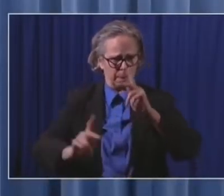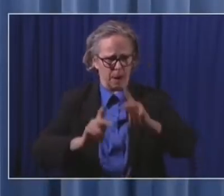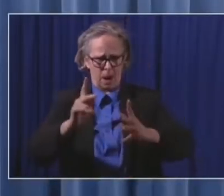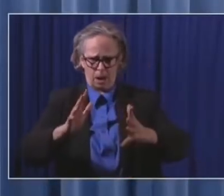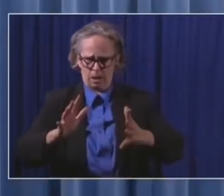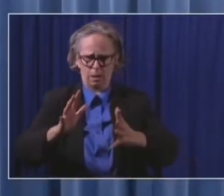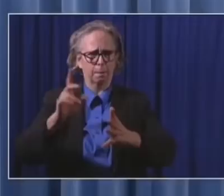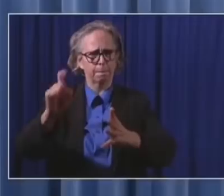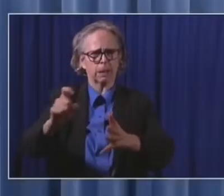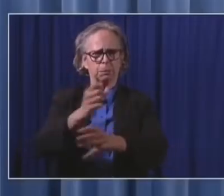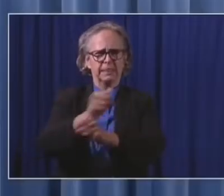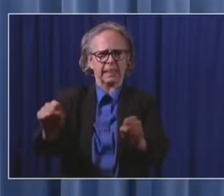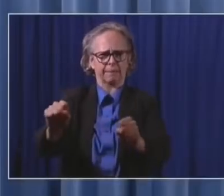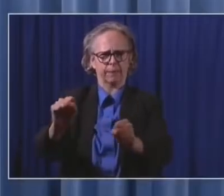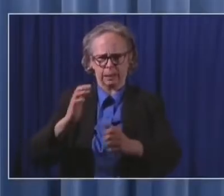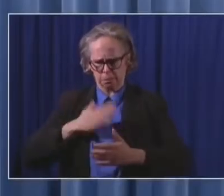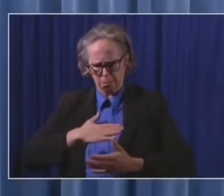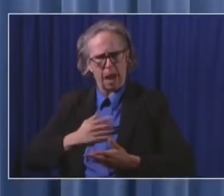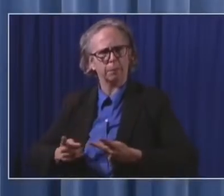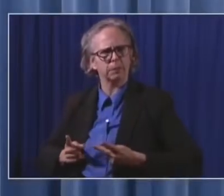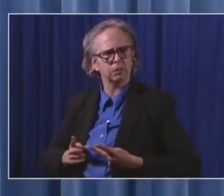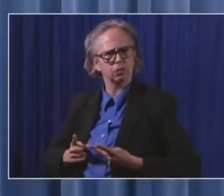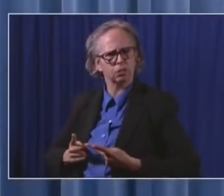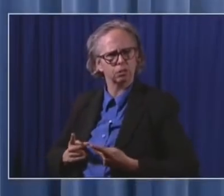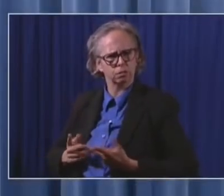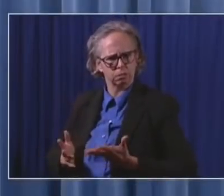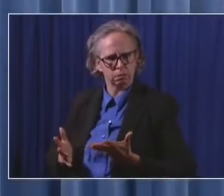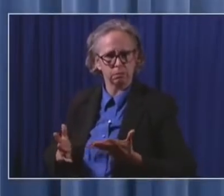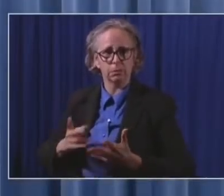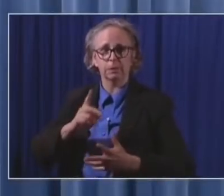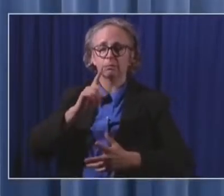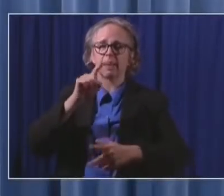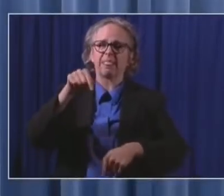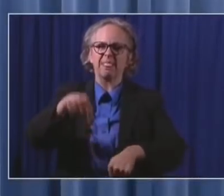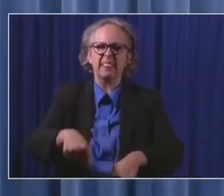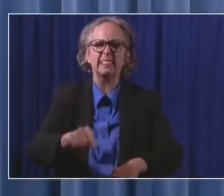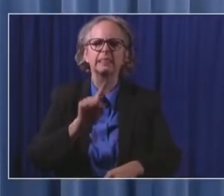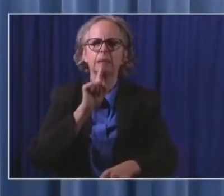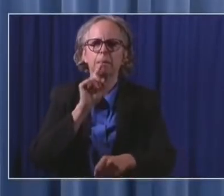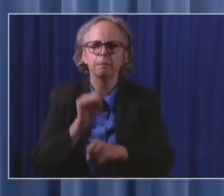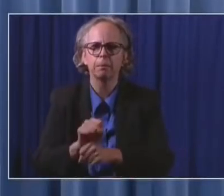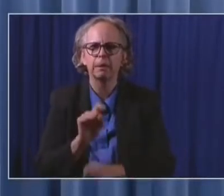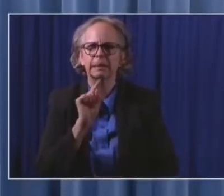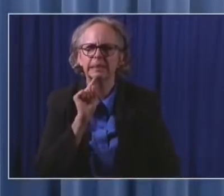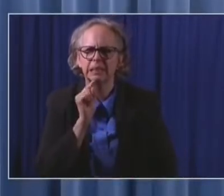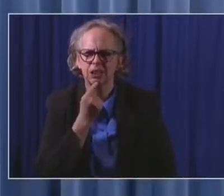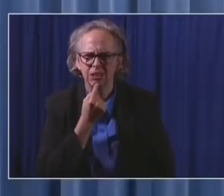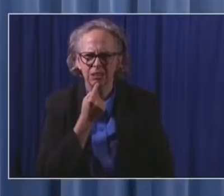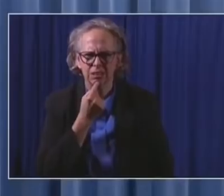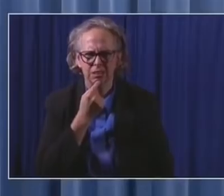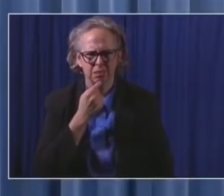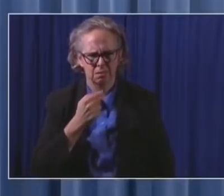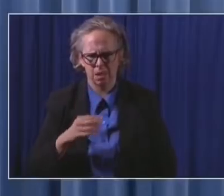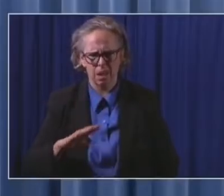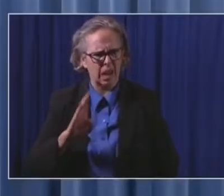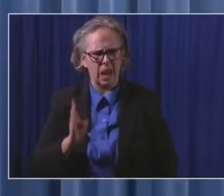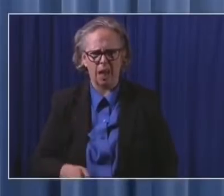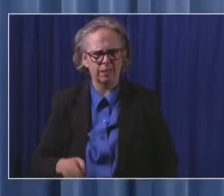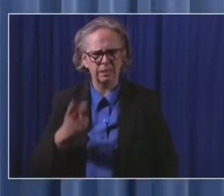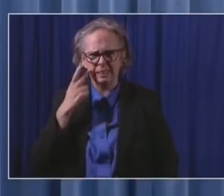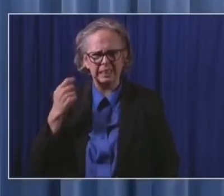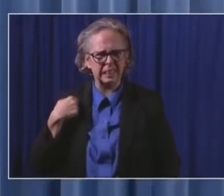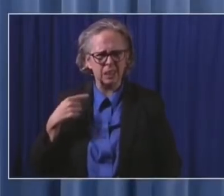to give up the opportunity to try to keep Ohioans safe. We are in a crisis. It is a very